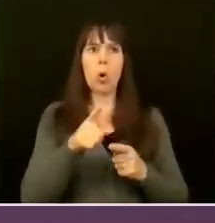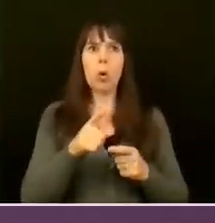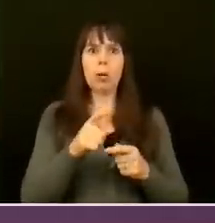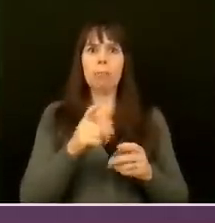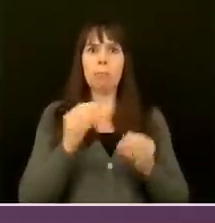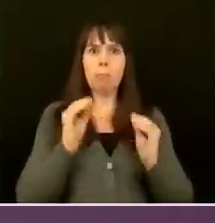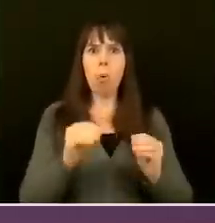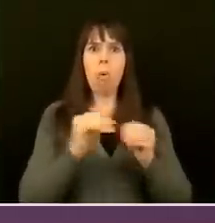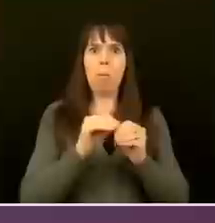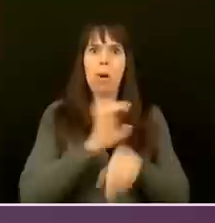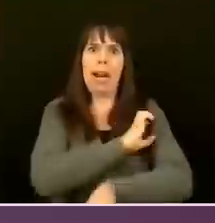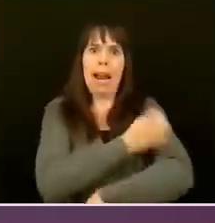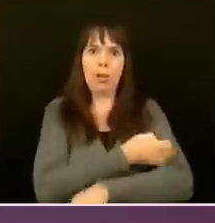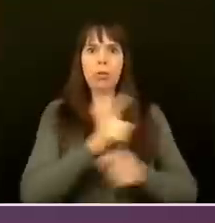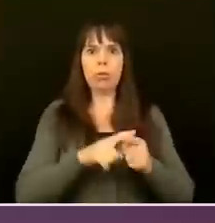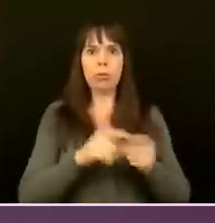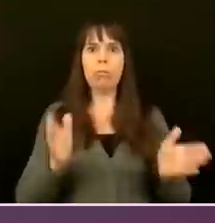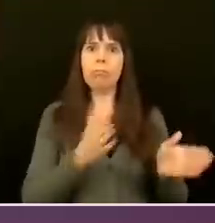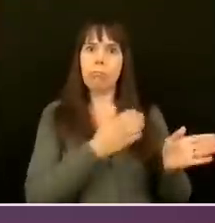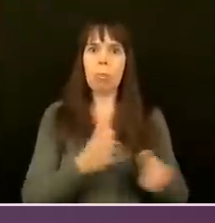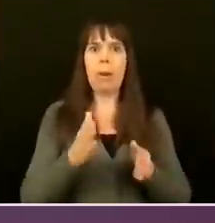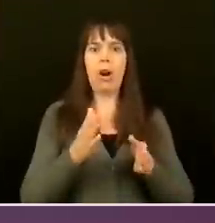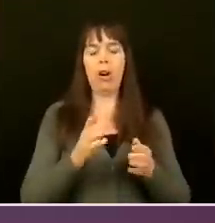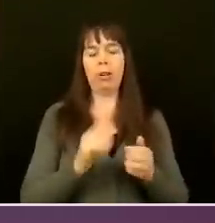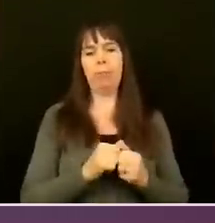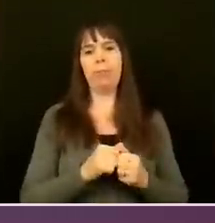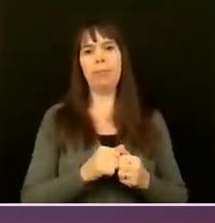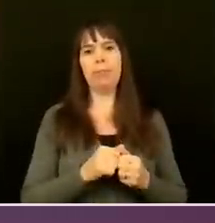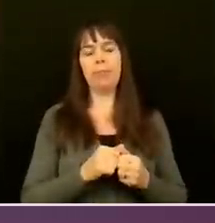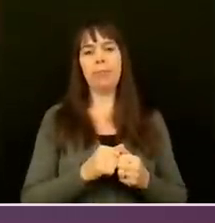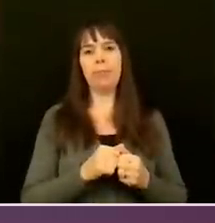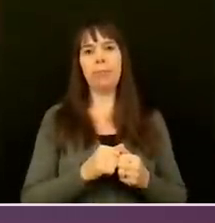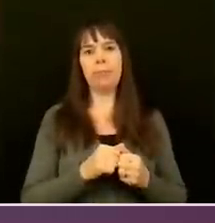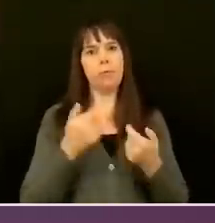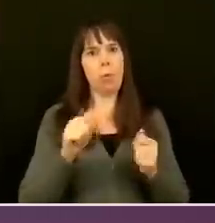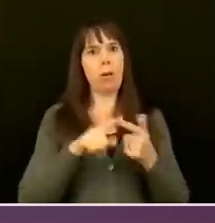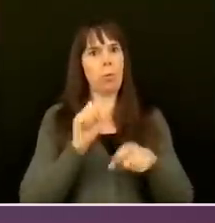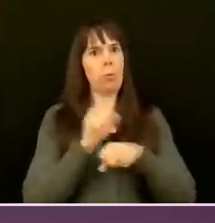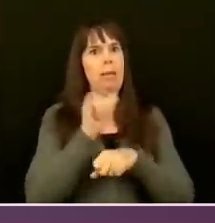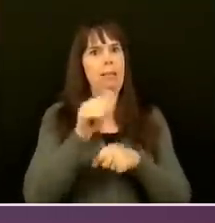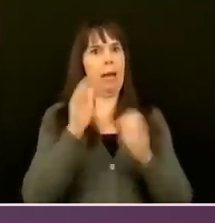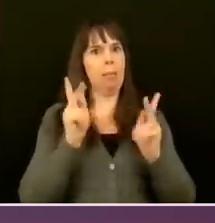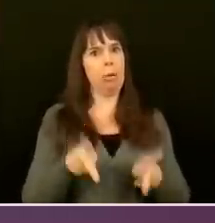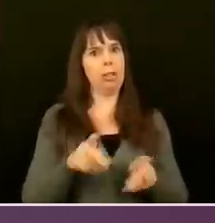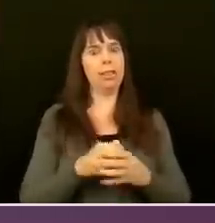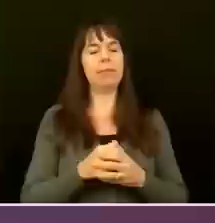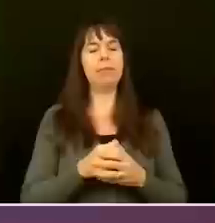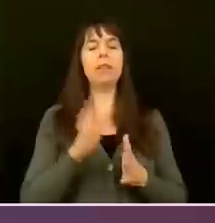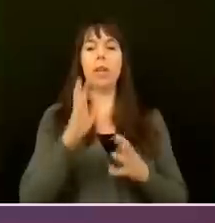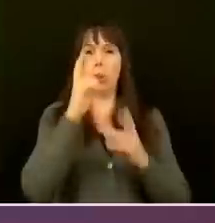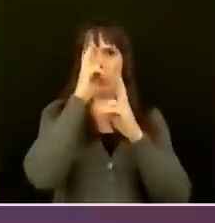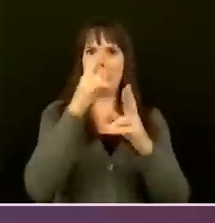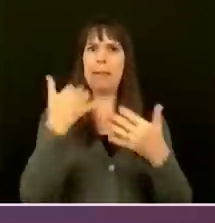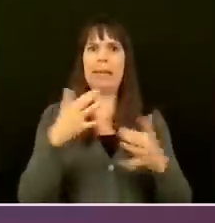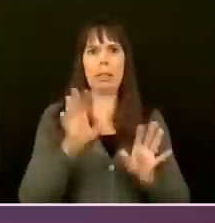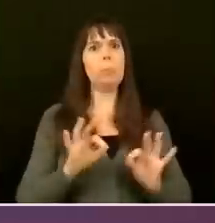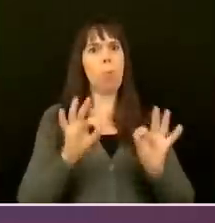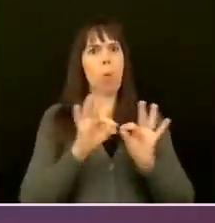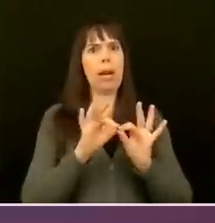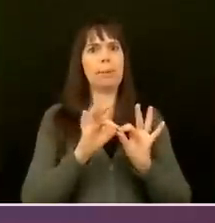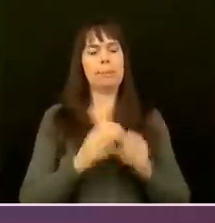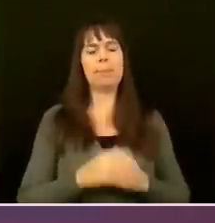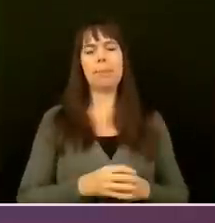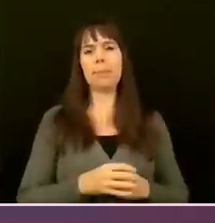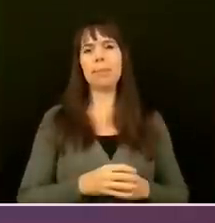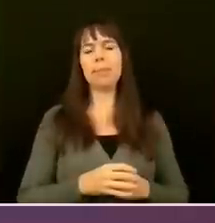higher level of preparation to put in to try and beat them. So respect's really important. It's really important.